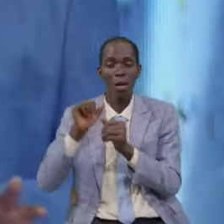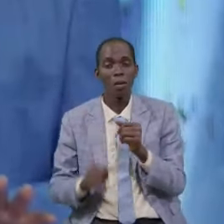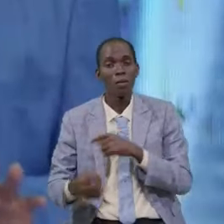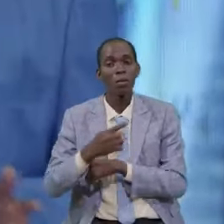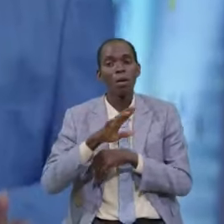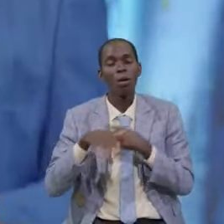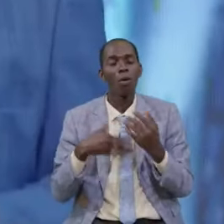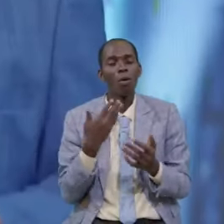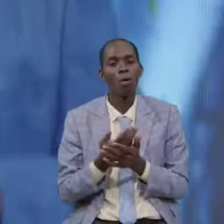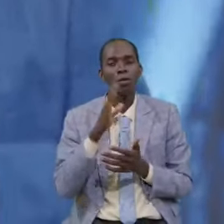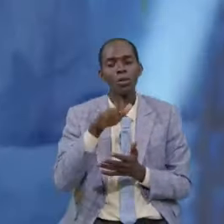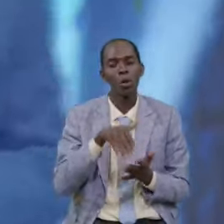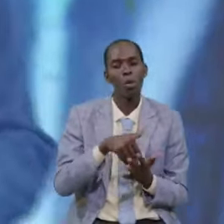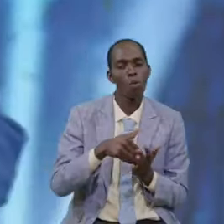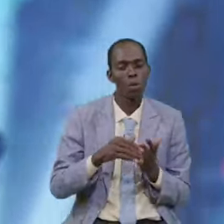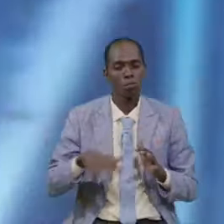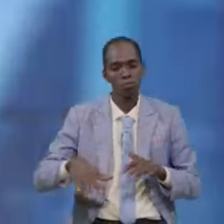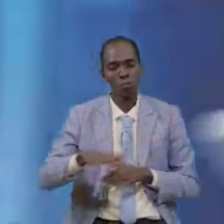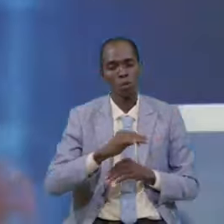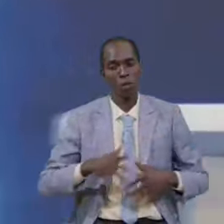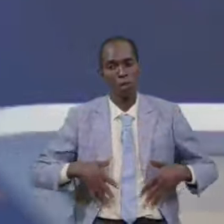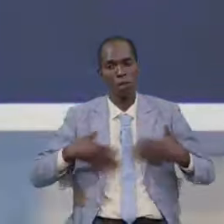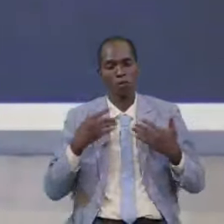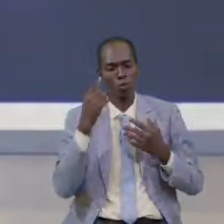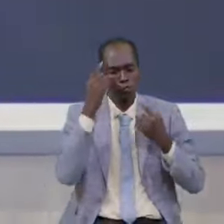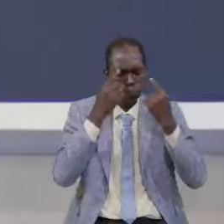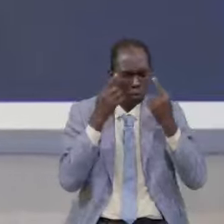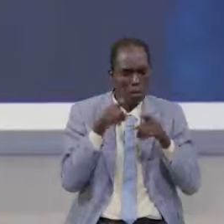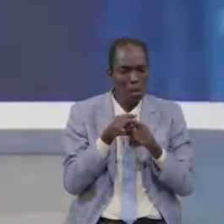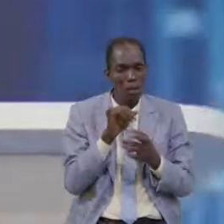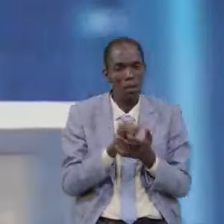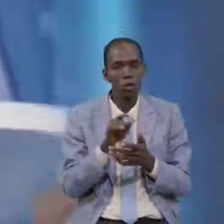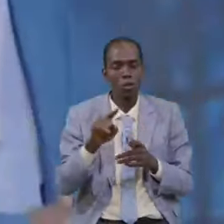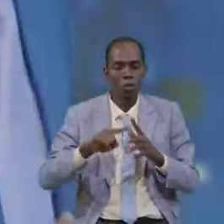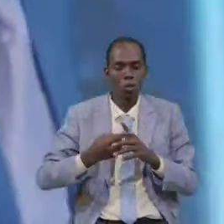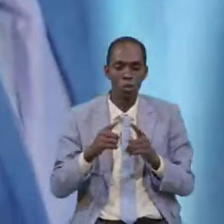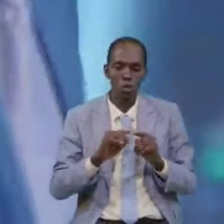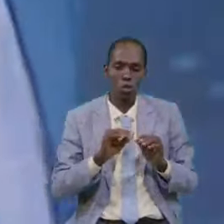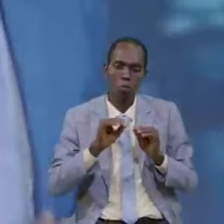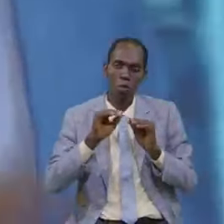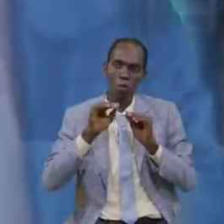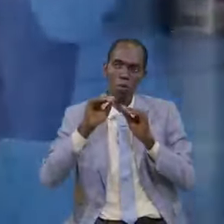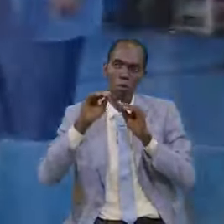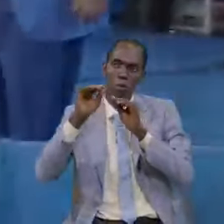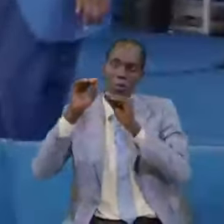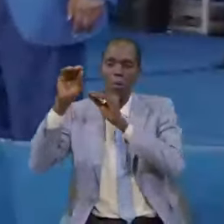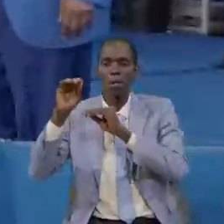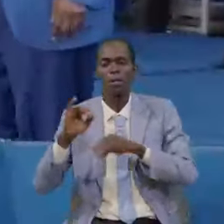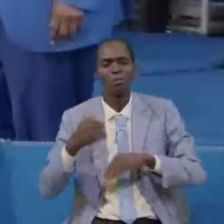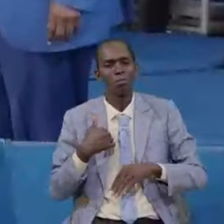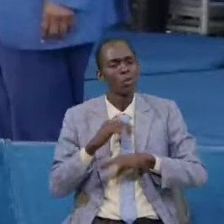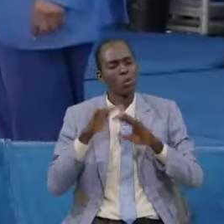you consider things like that, and you're moving on and moving on and moving on, I don't know how to pray, but I'm going to